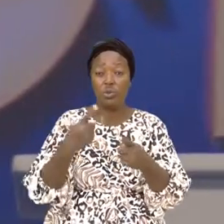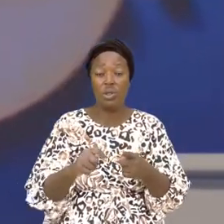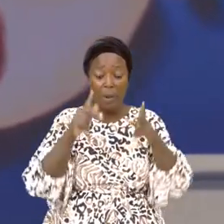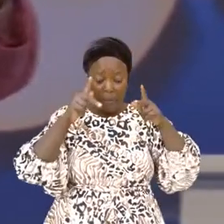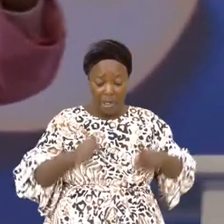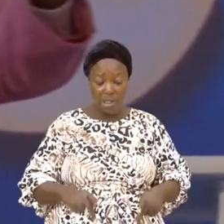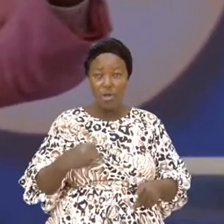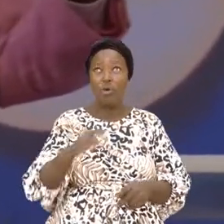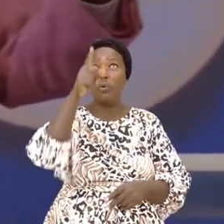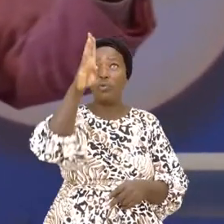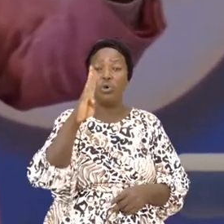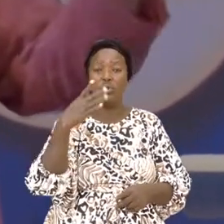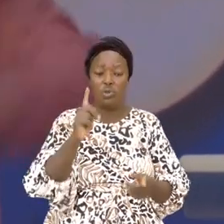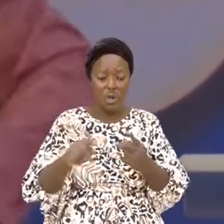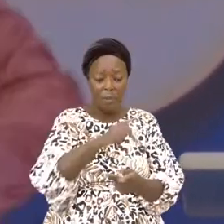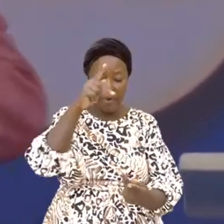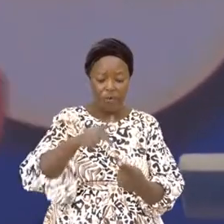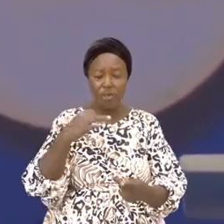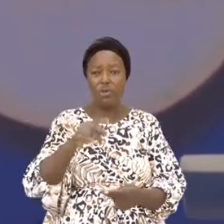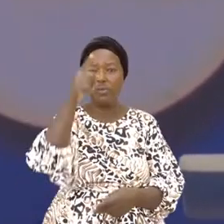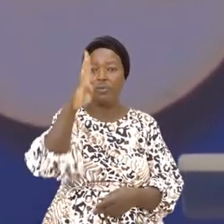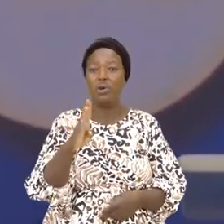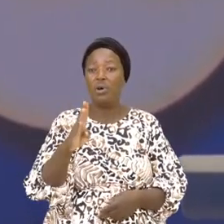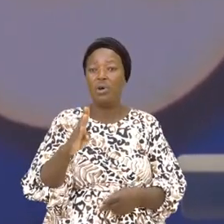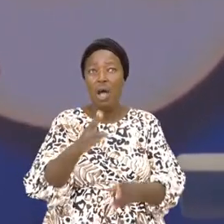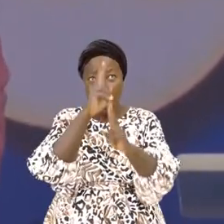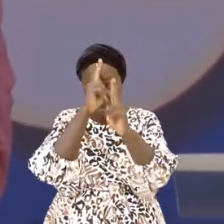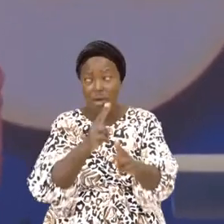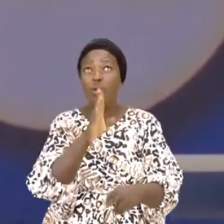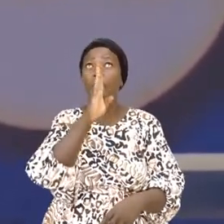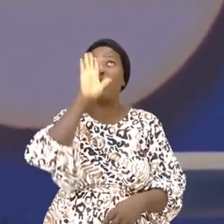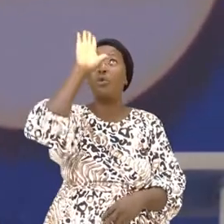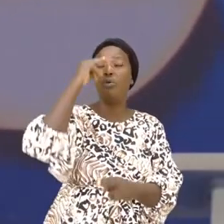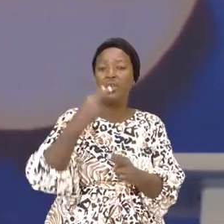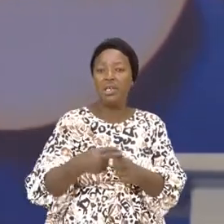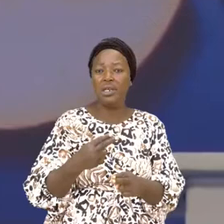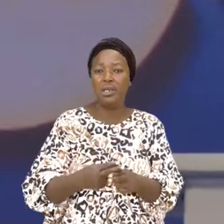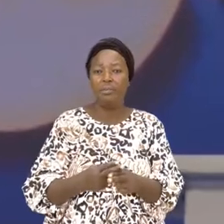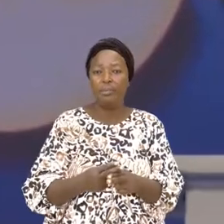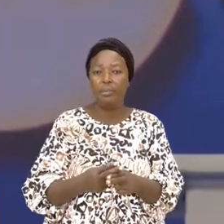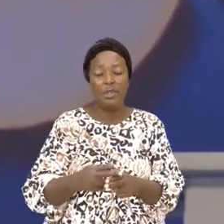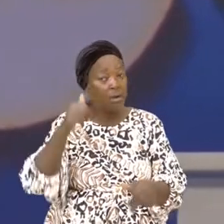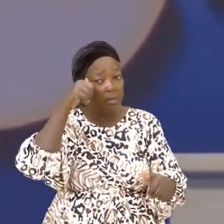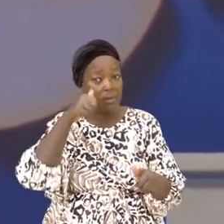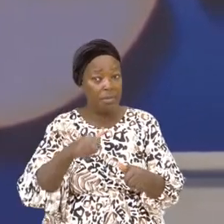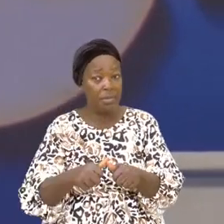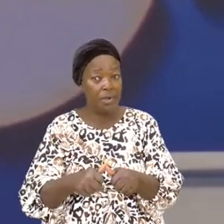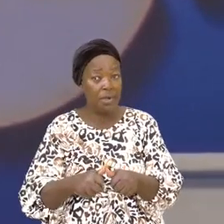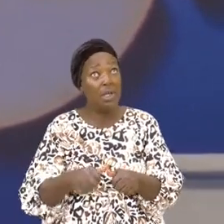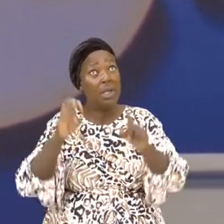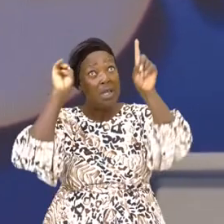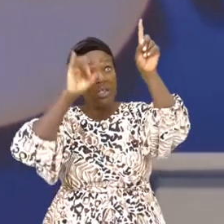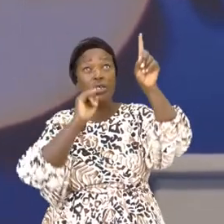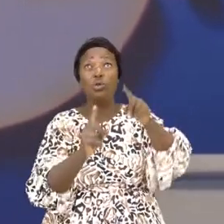personality of God, to the perfection of God, hallowed be thy name. Remember, he's up